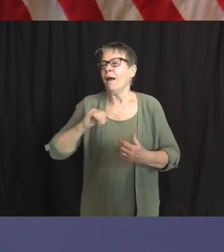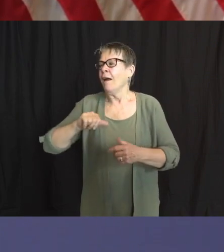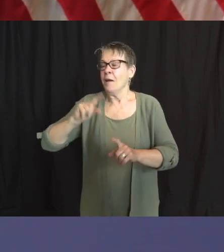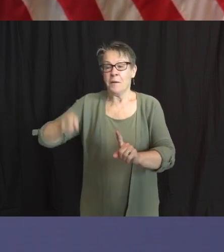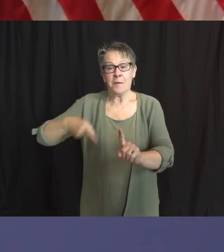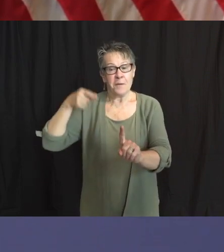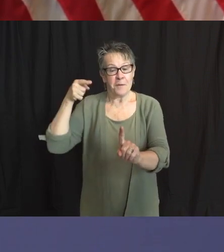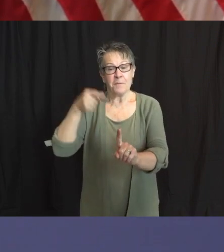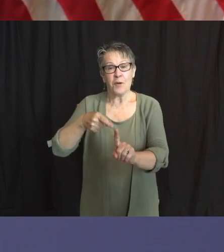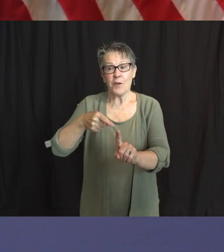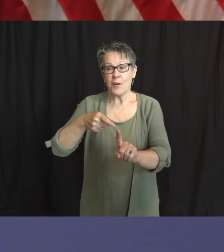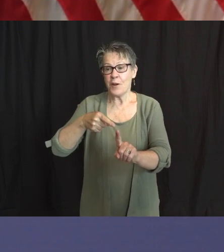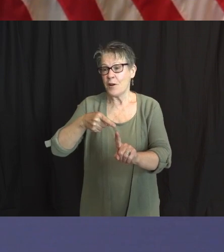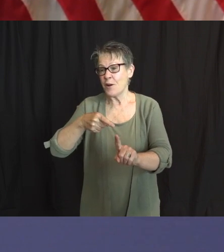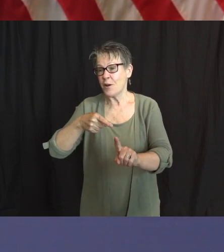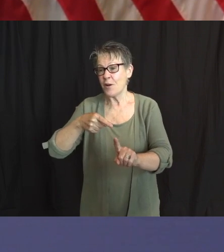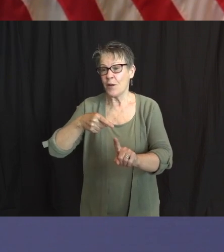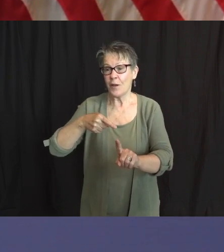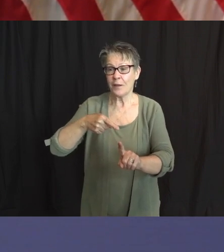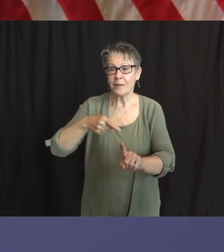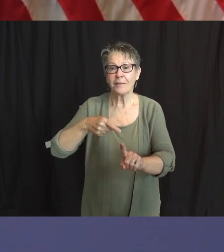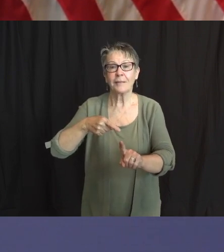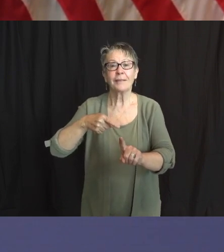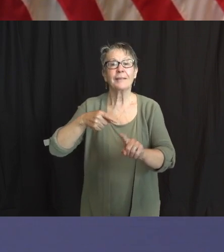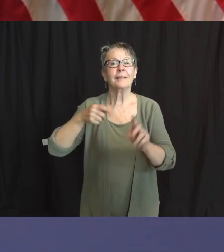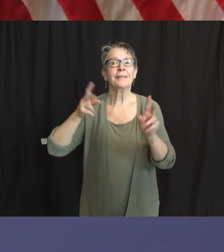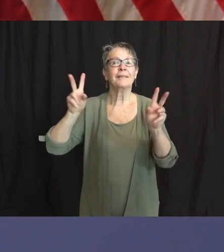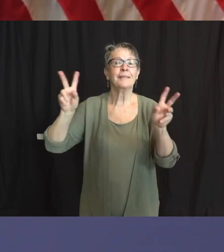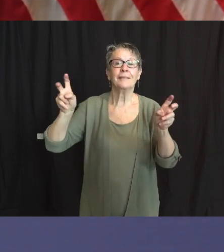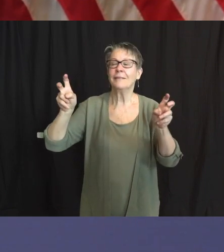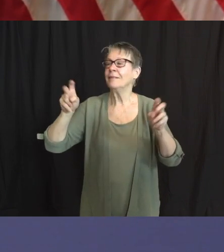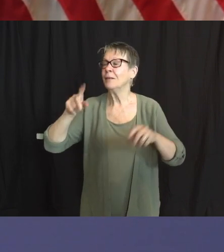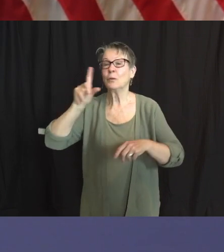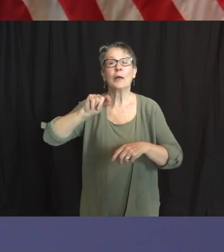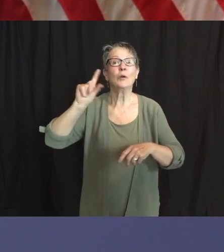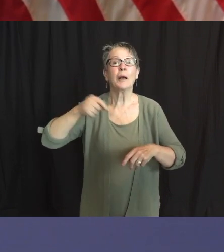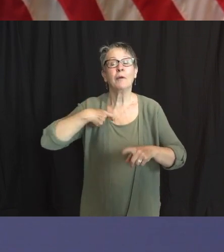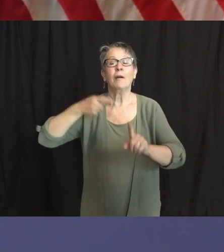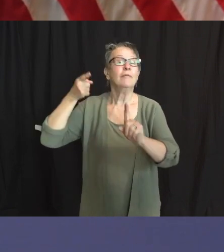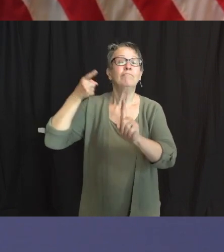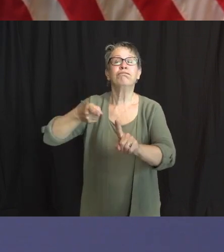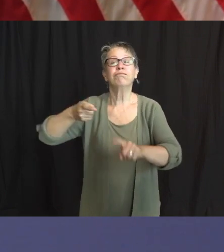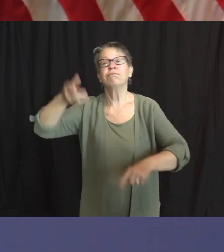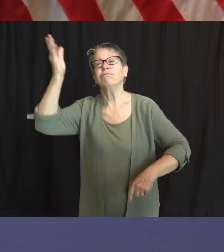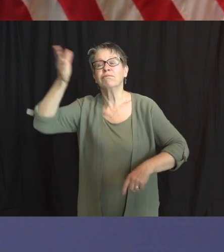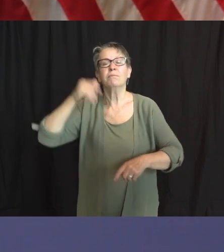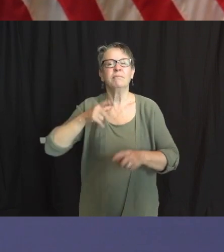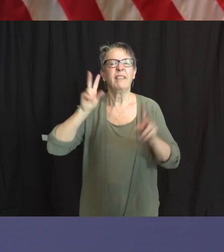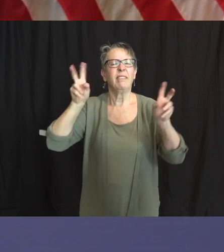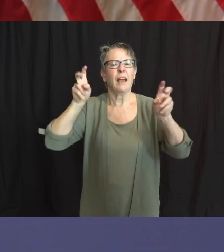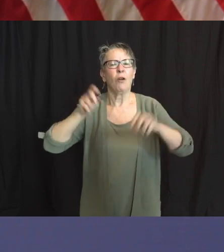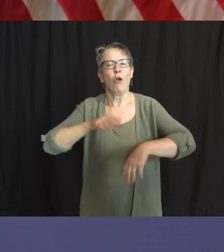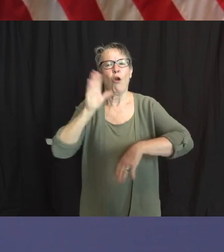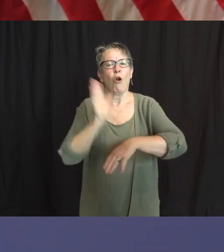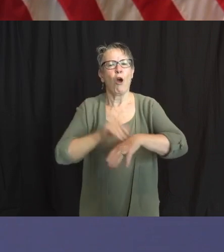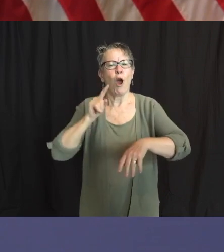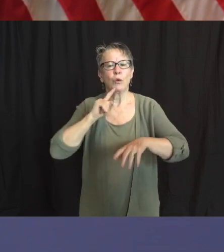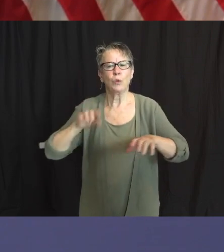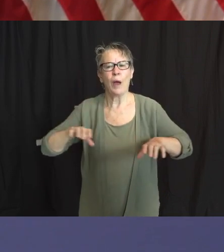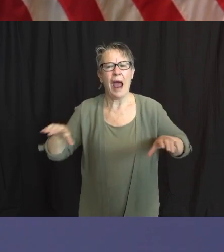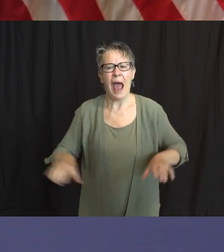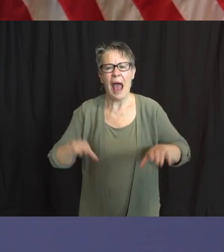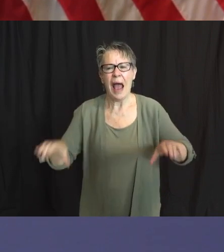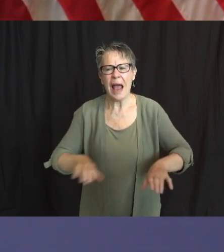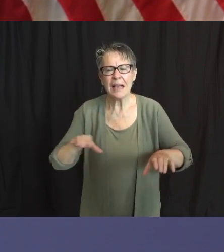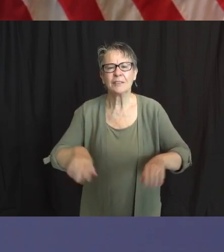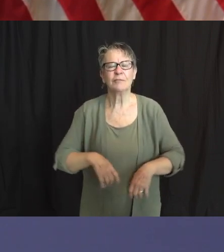and public action. And that includes everything from frontline healthcare workers to national service of